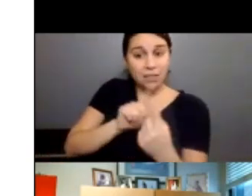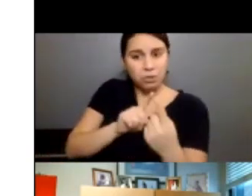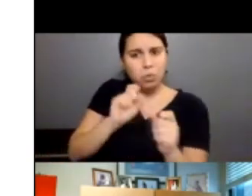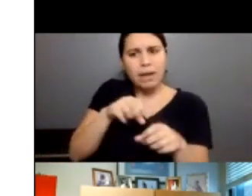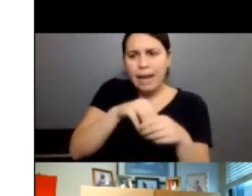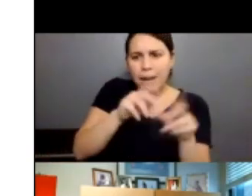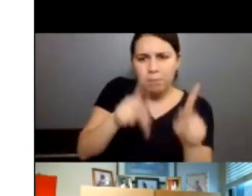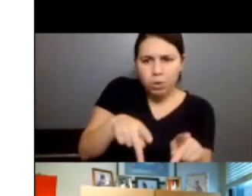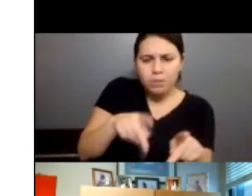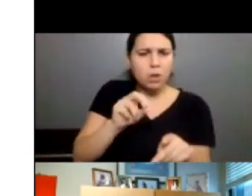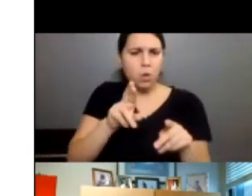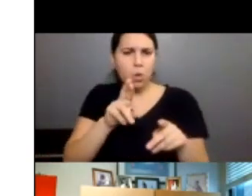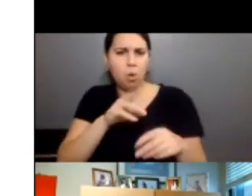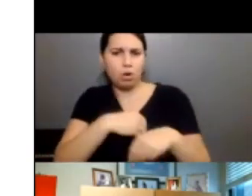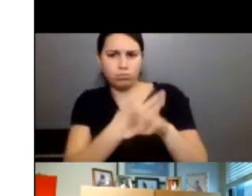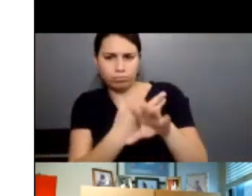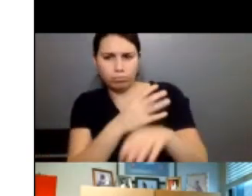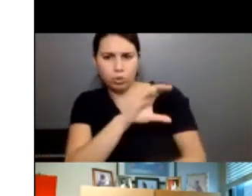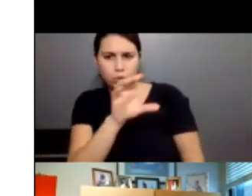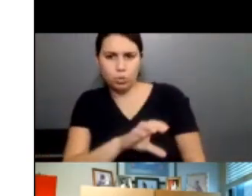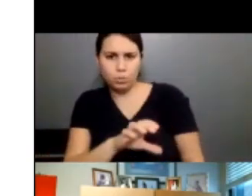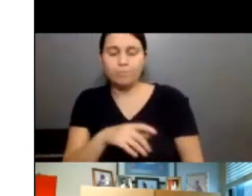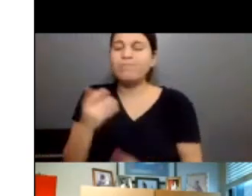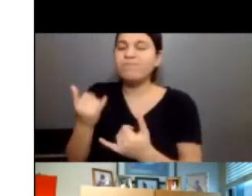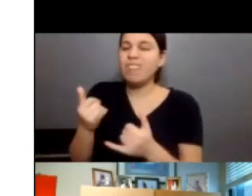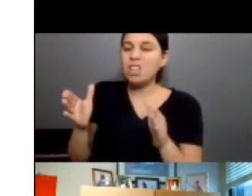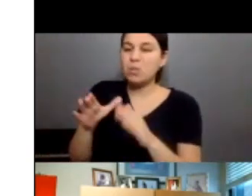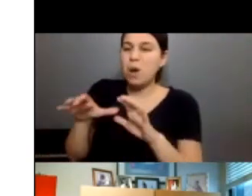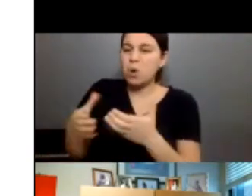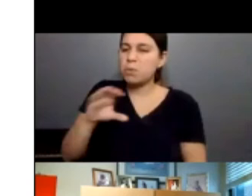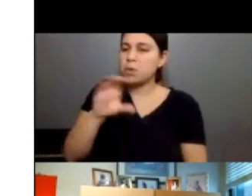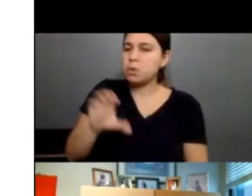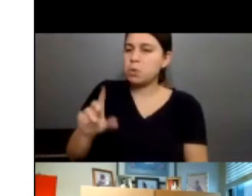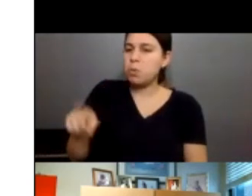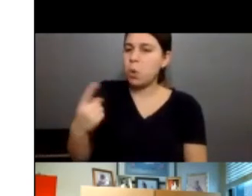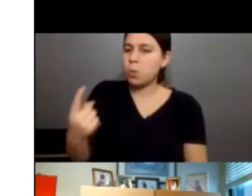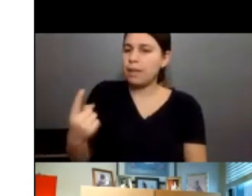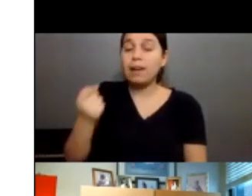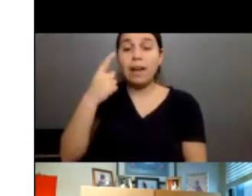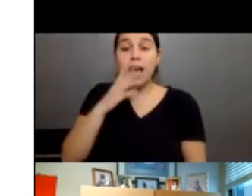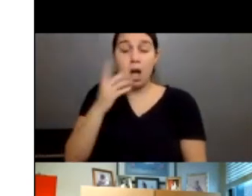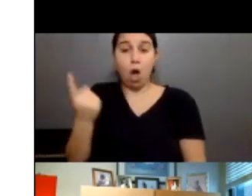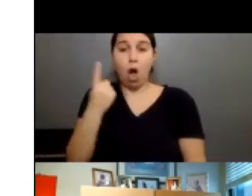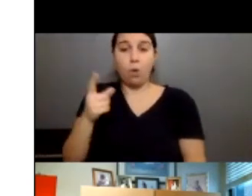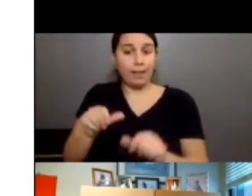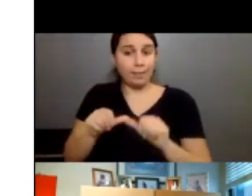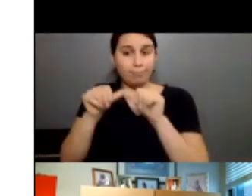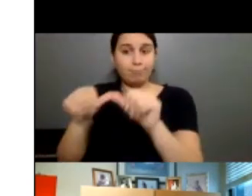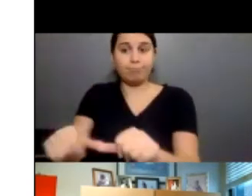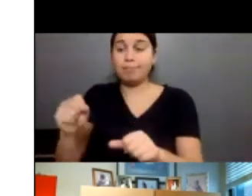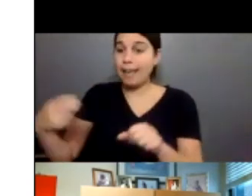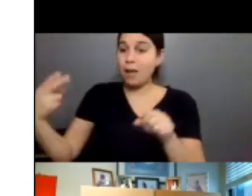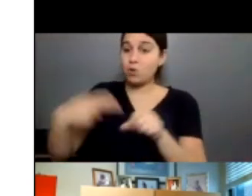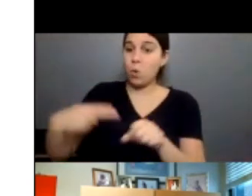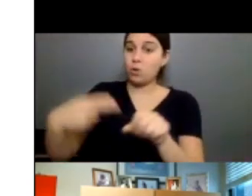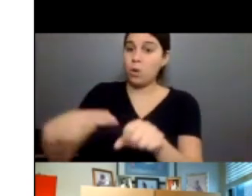Zoom. Group sessions are currently by Zoom only. The group runs on a rolling basis, so patients can join the group at